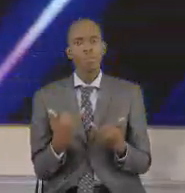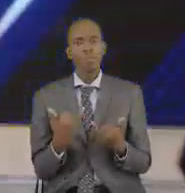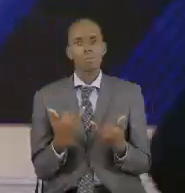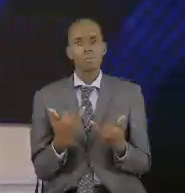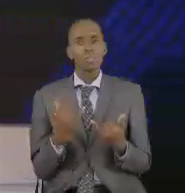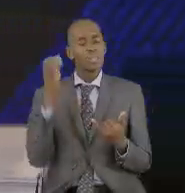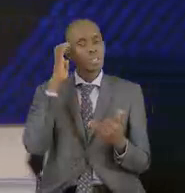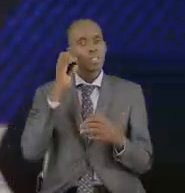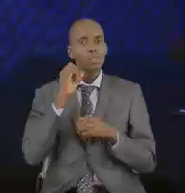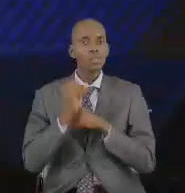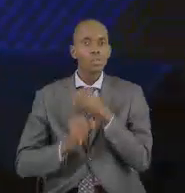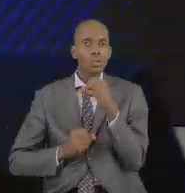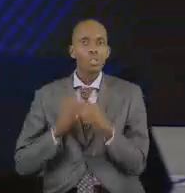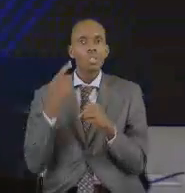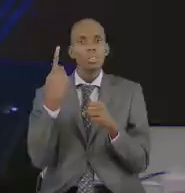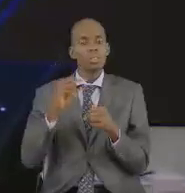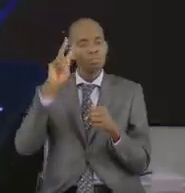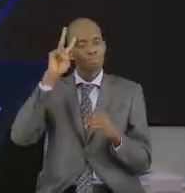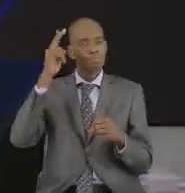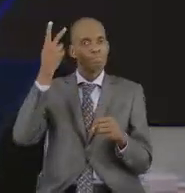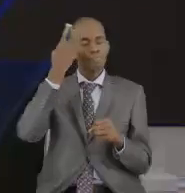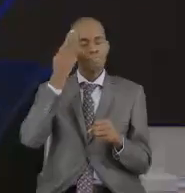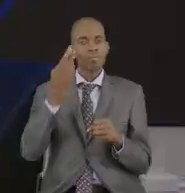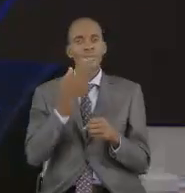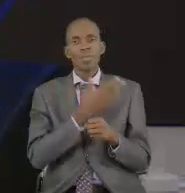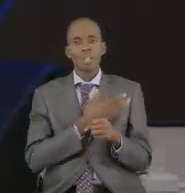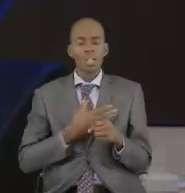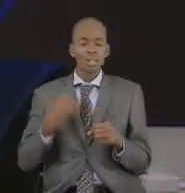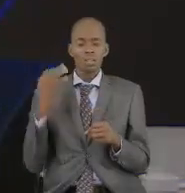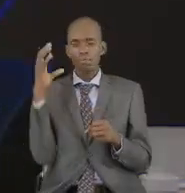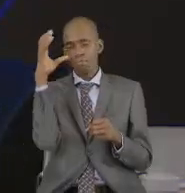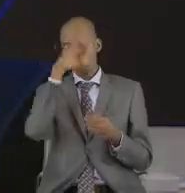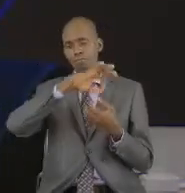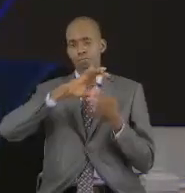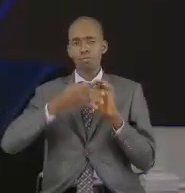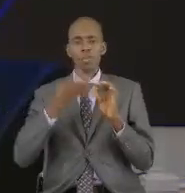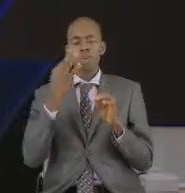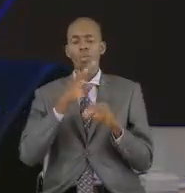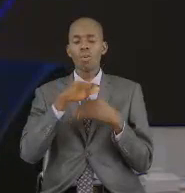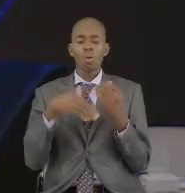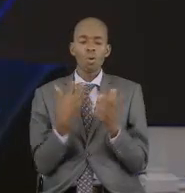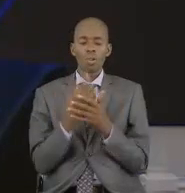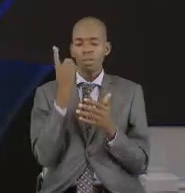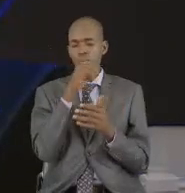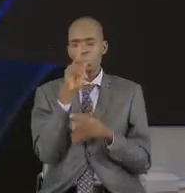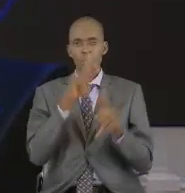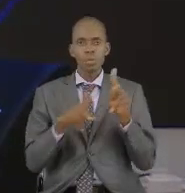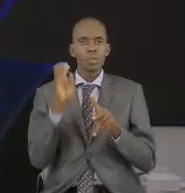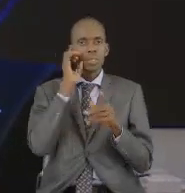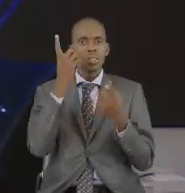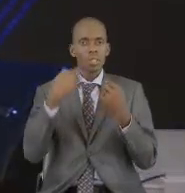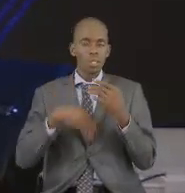the misinterpretation and the pressure of false brethren, he came out of that,